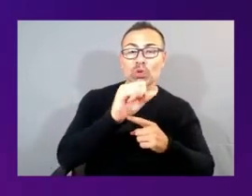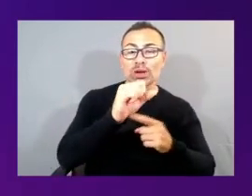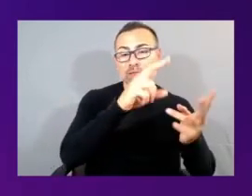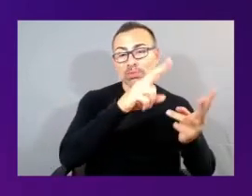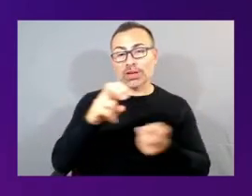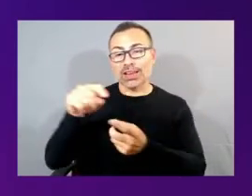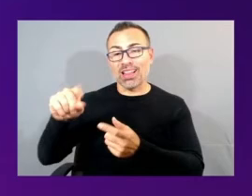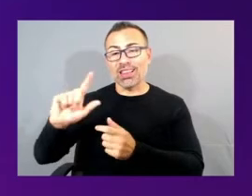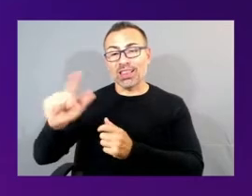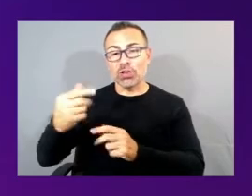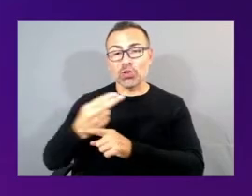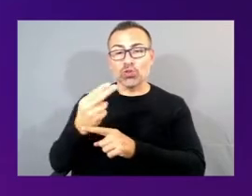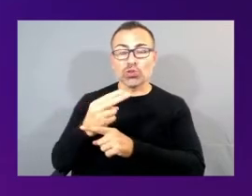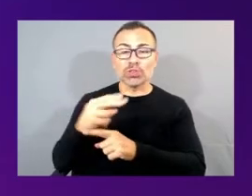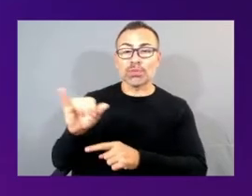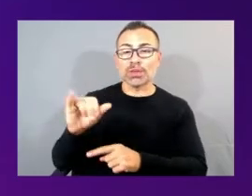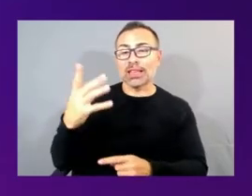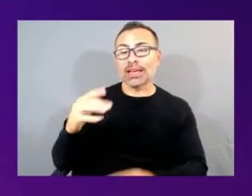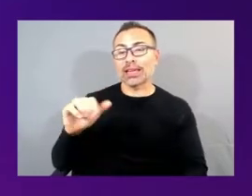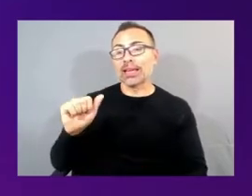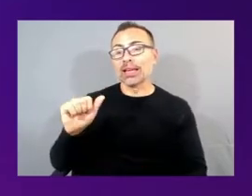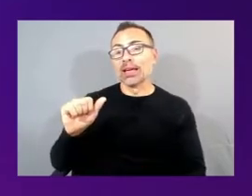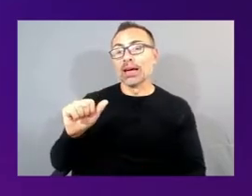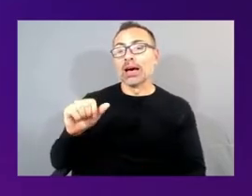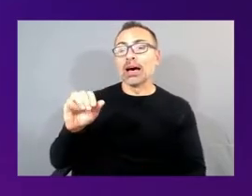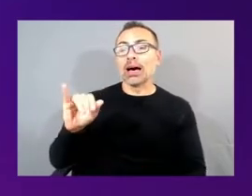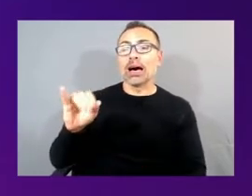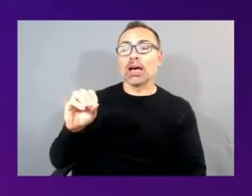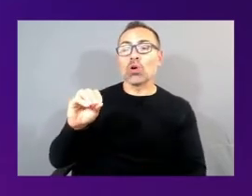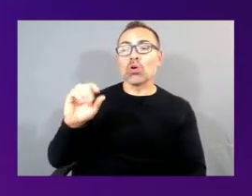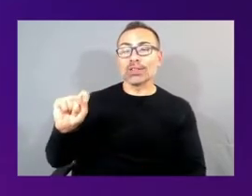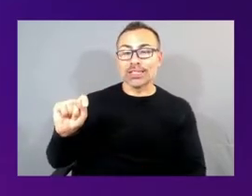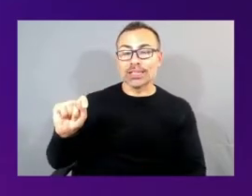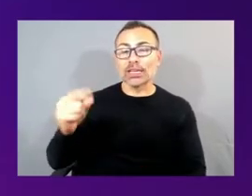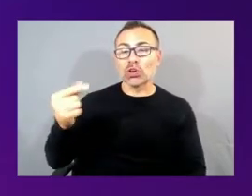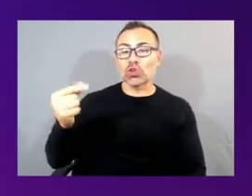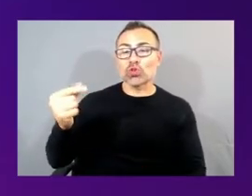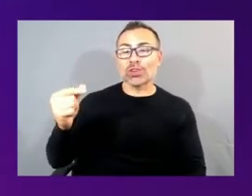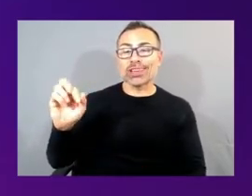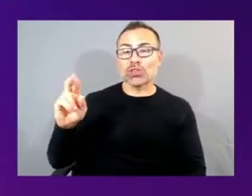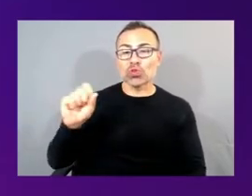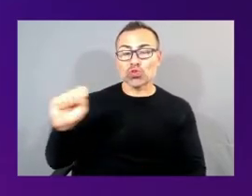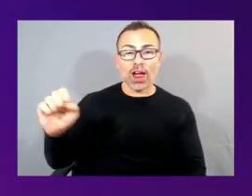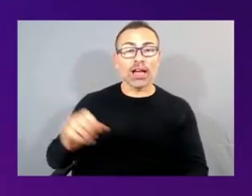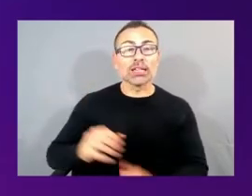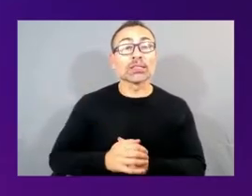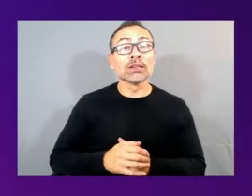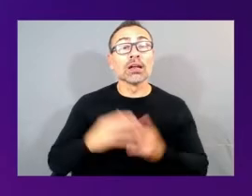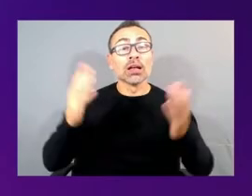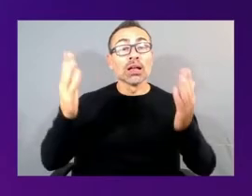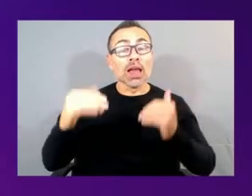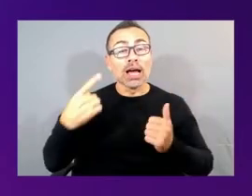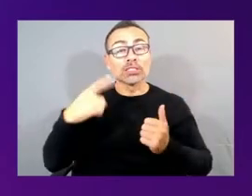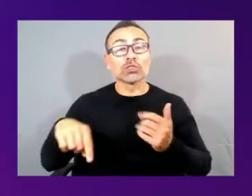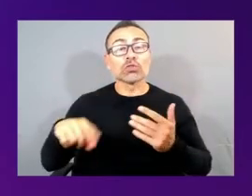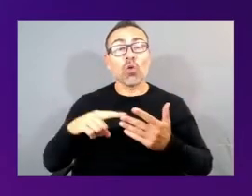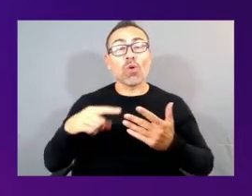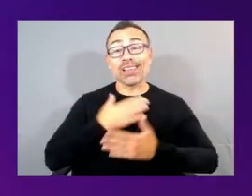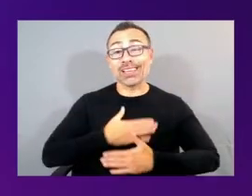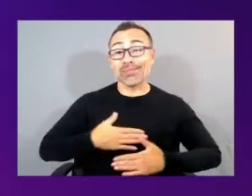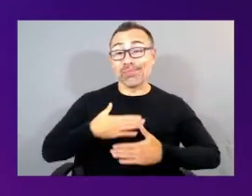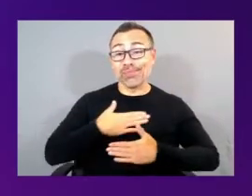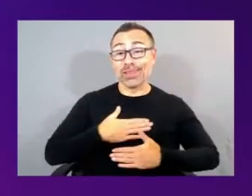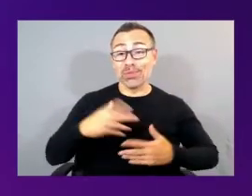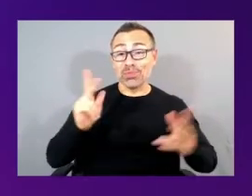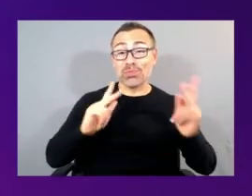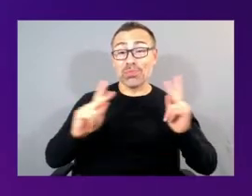partner capabilities. Finally, we are also the media and entertainment industry, like all the customers who have like petabytes of data that they